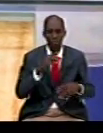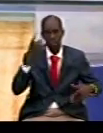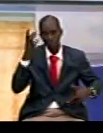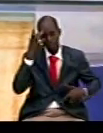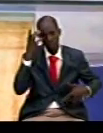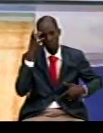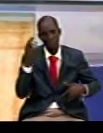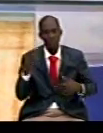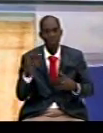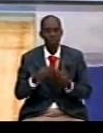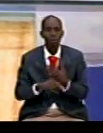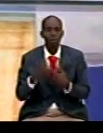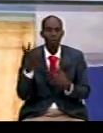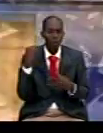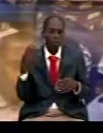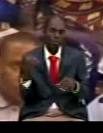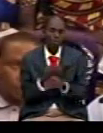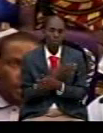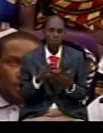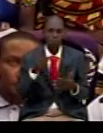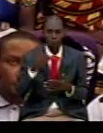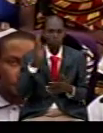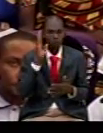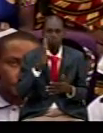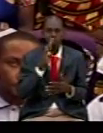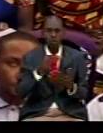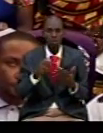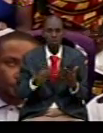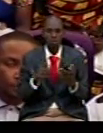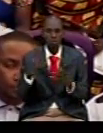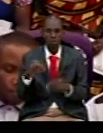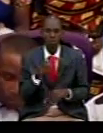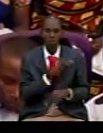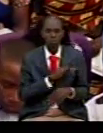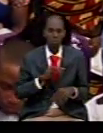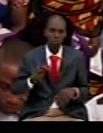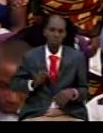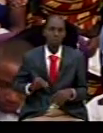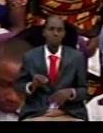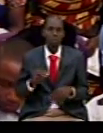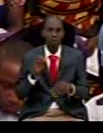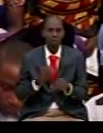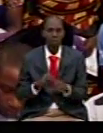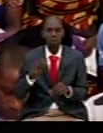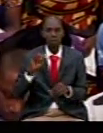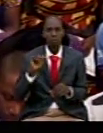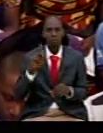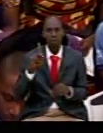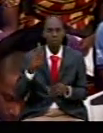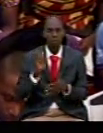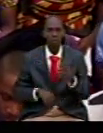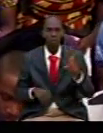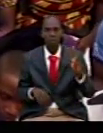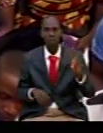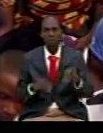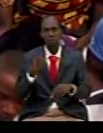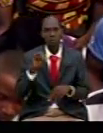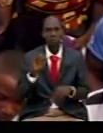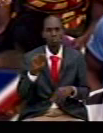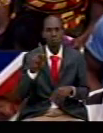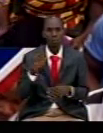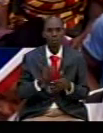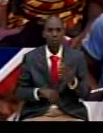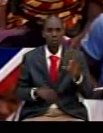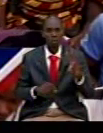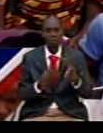away. You will be among the number. Chapter 6, Mark chapter 6, reading